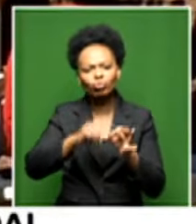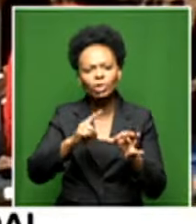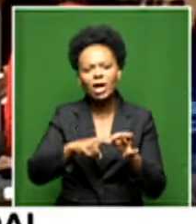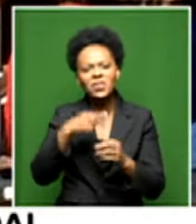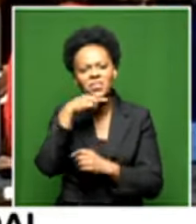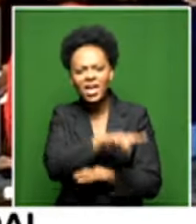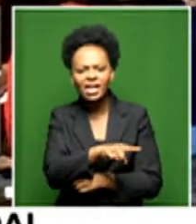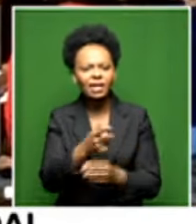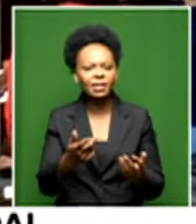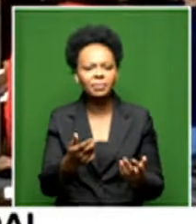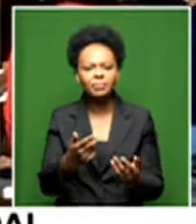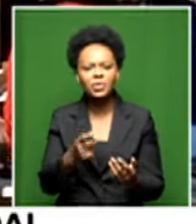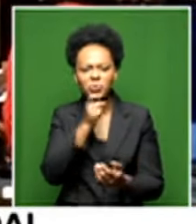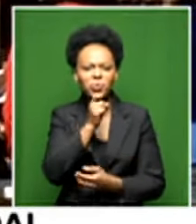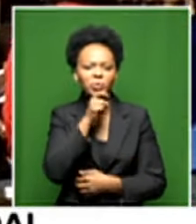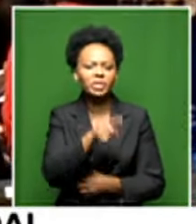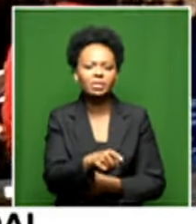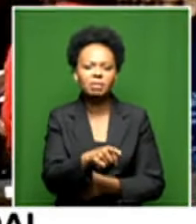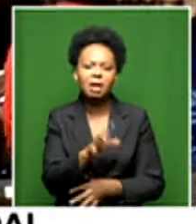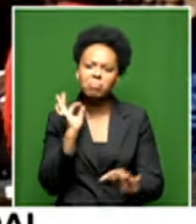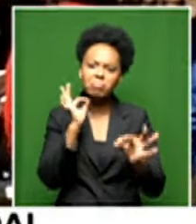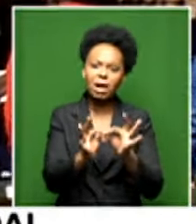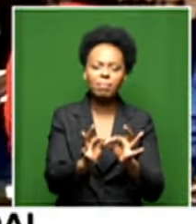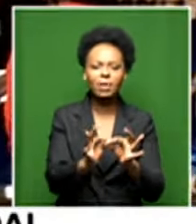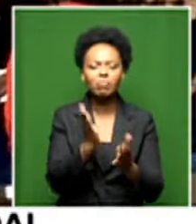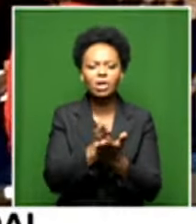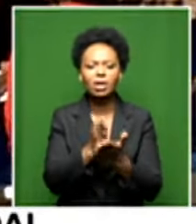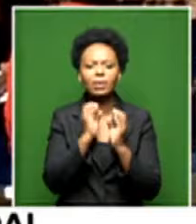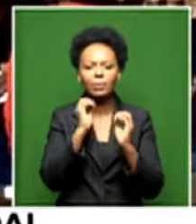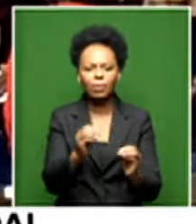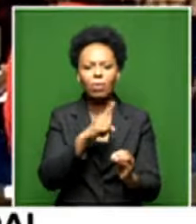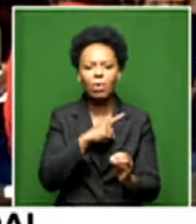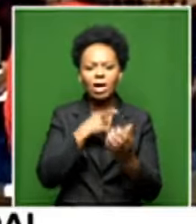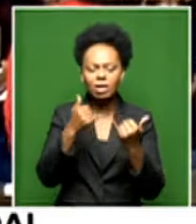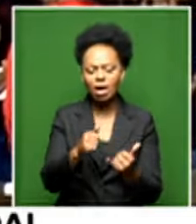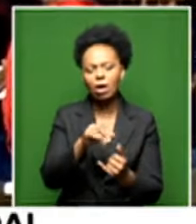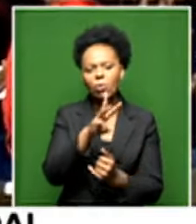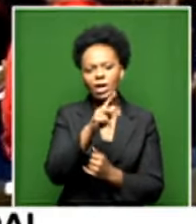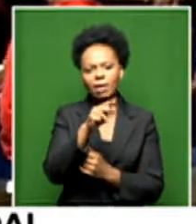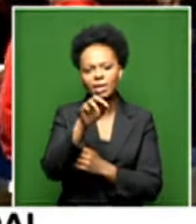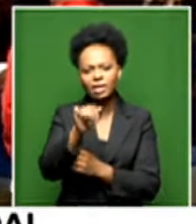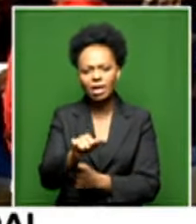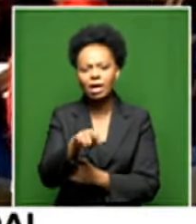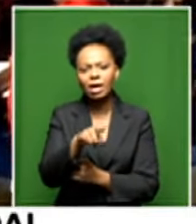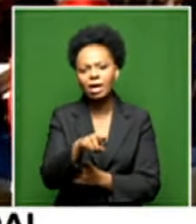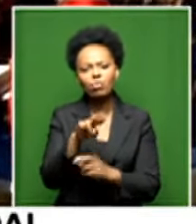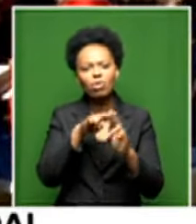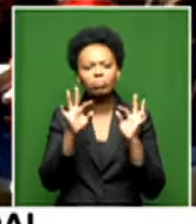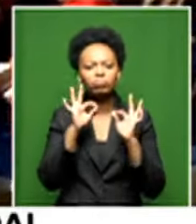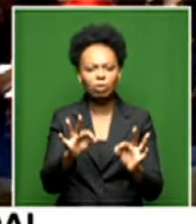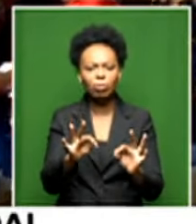Good Party, who unfortunately didn't get their facts right. They're relying on Wikipedia. Wikipedia is notoriously